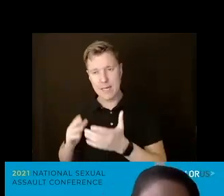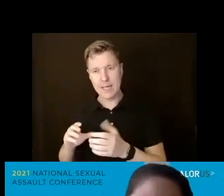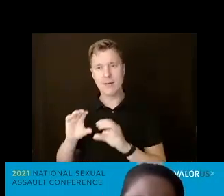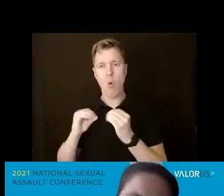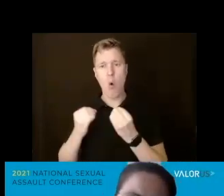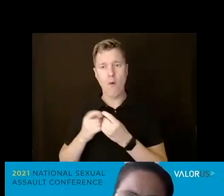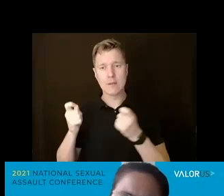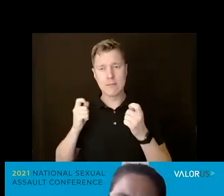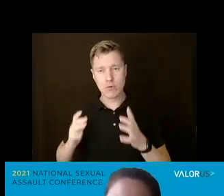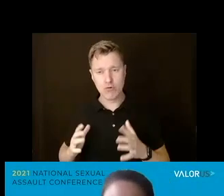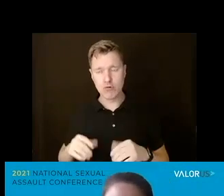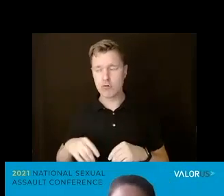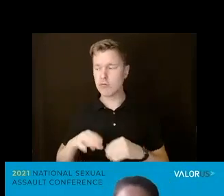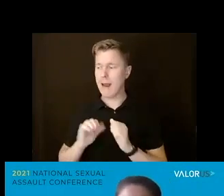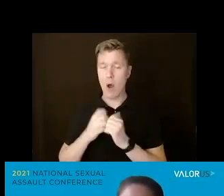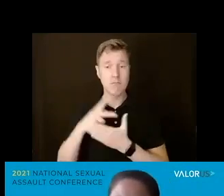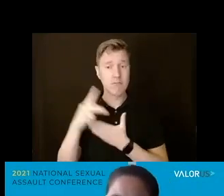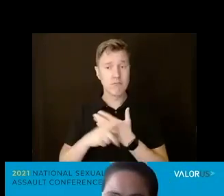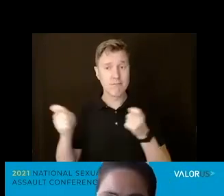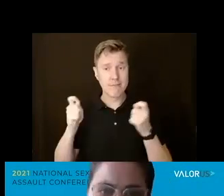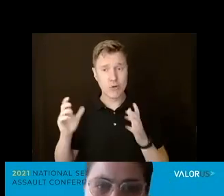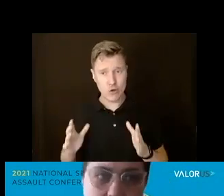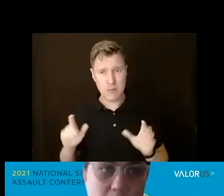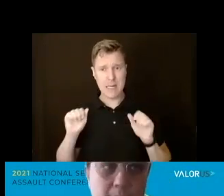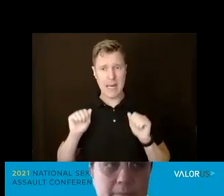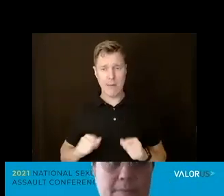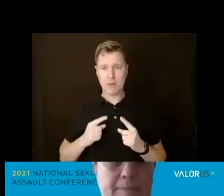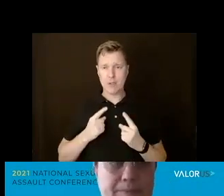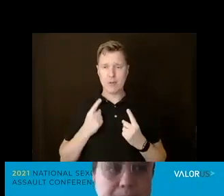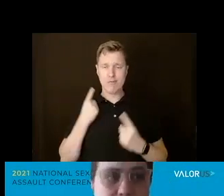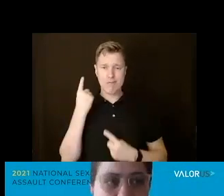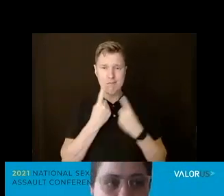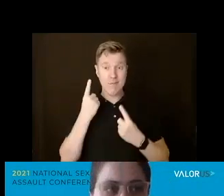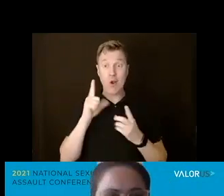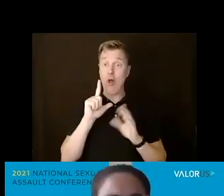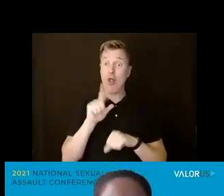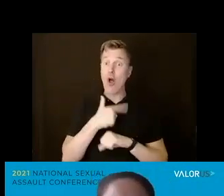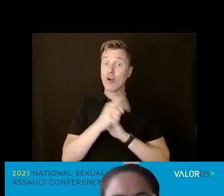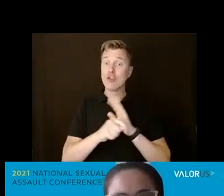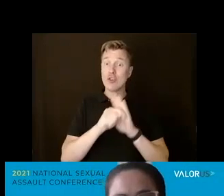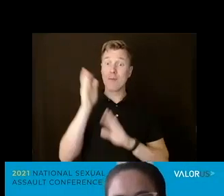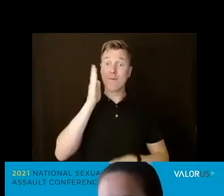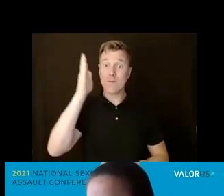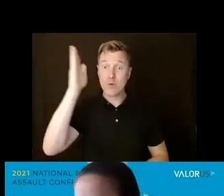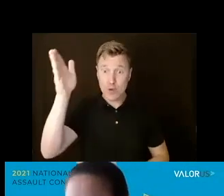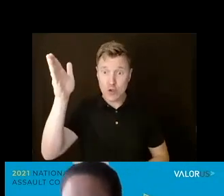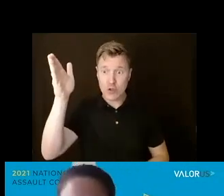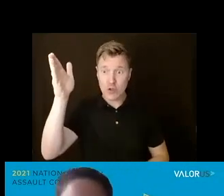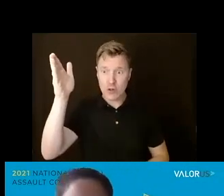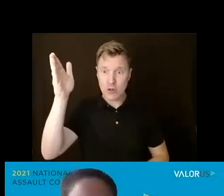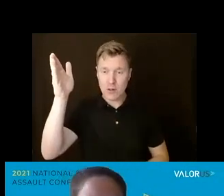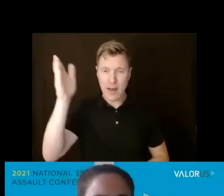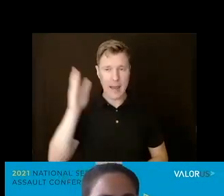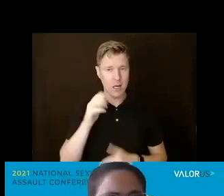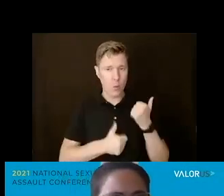you know, how could a program manager be able to think about their long-term future at the agency, and what numbers were we going to plug into